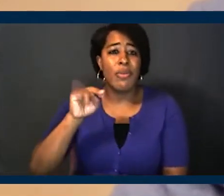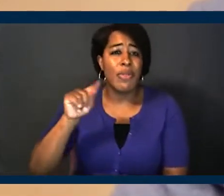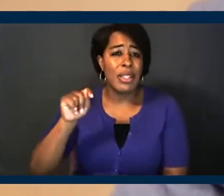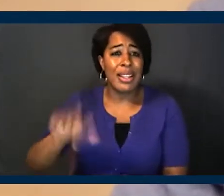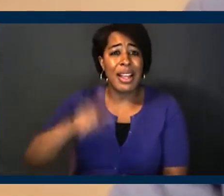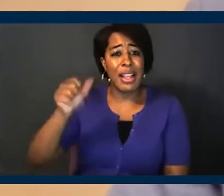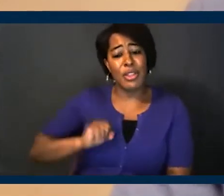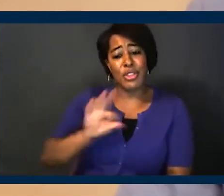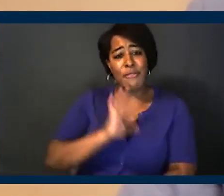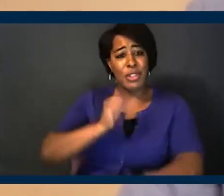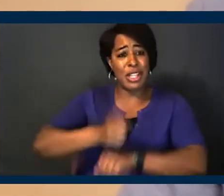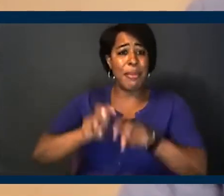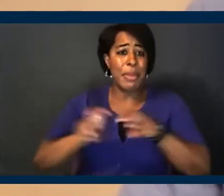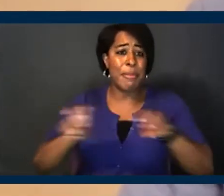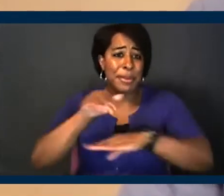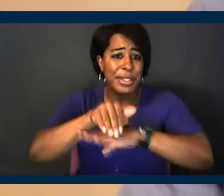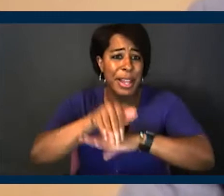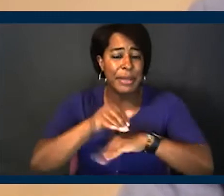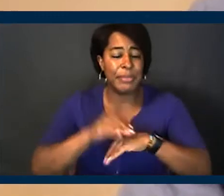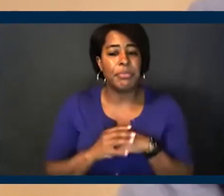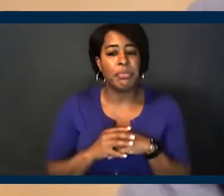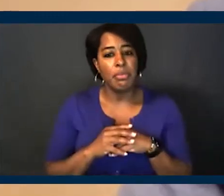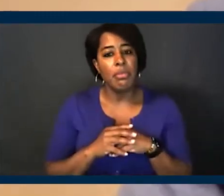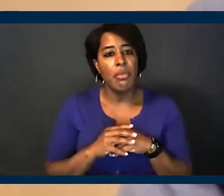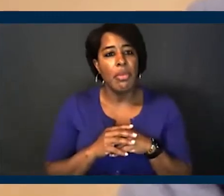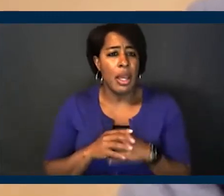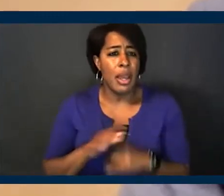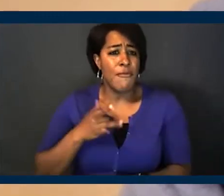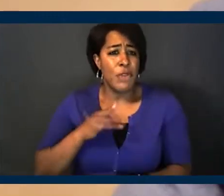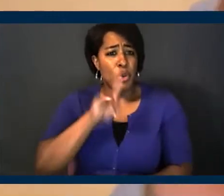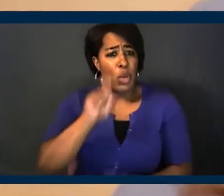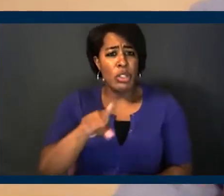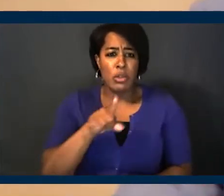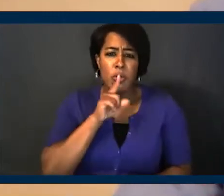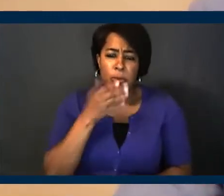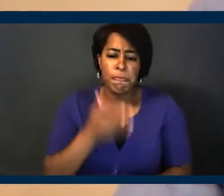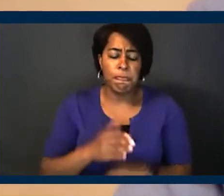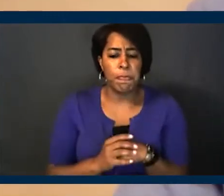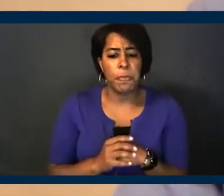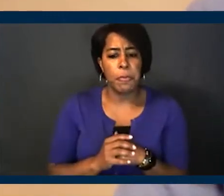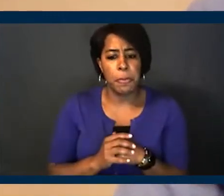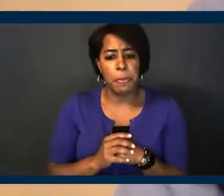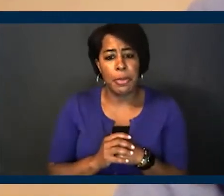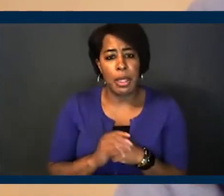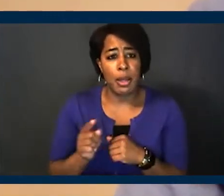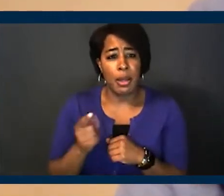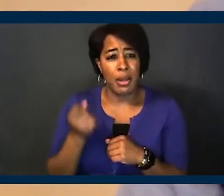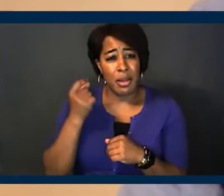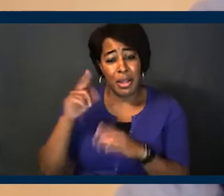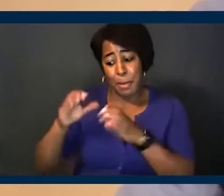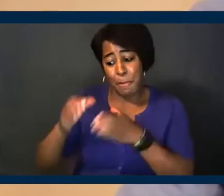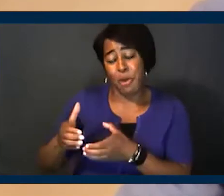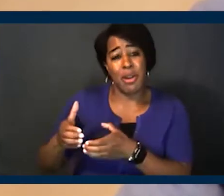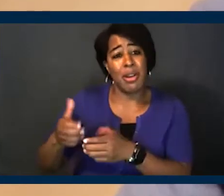this panel tonight. You know, I think that's a really good question. The party has a long-standing history,